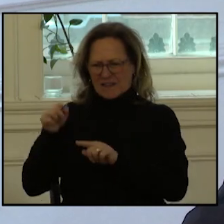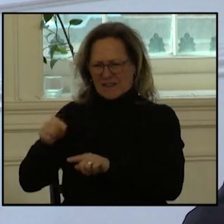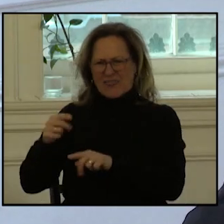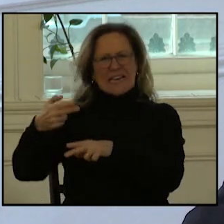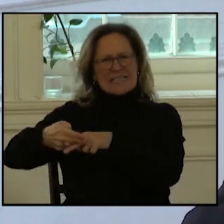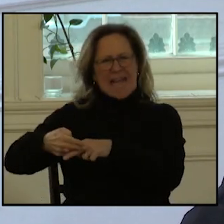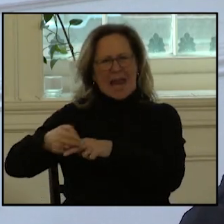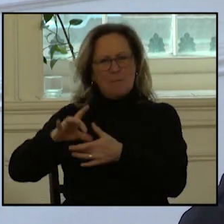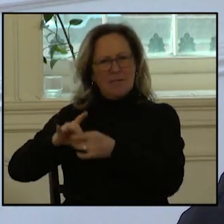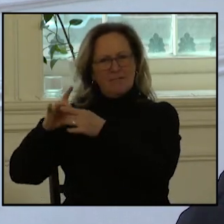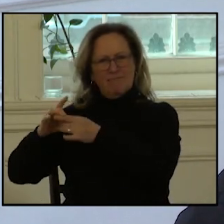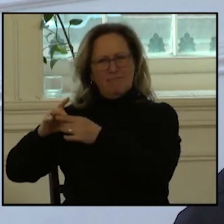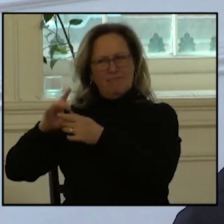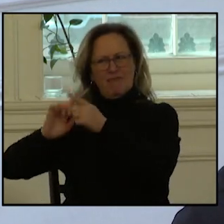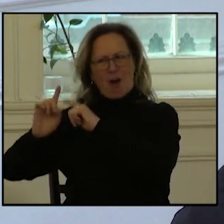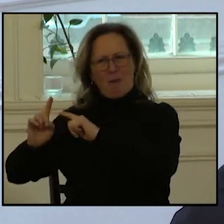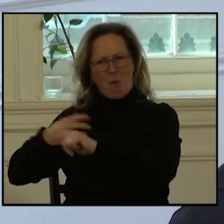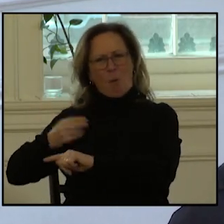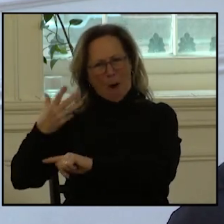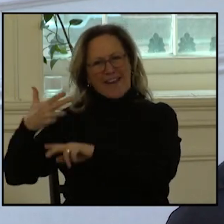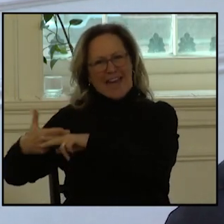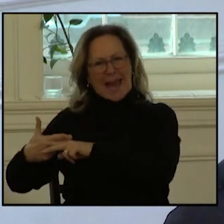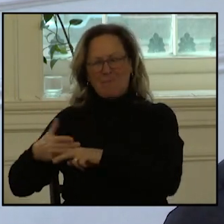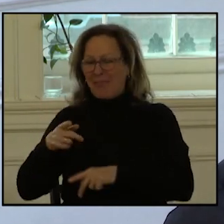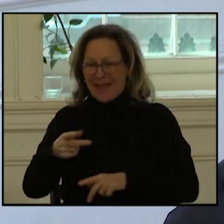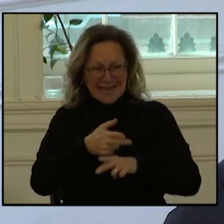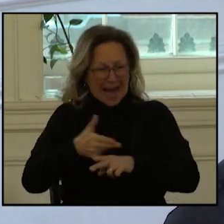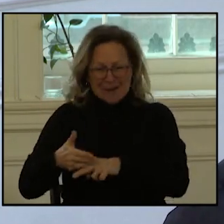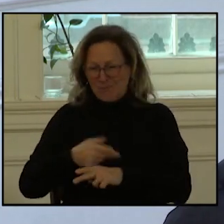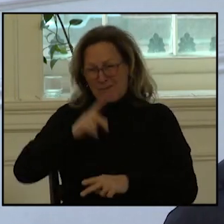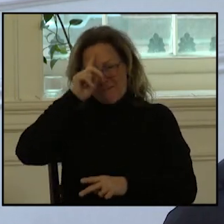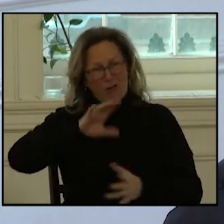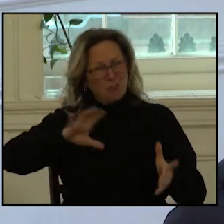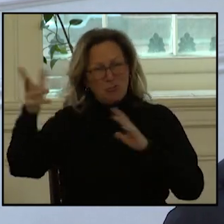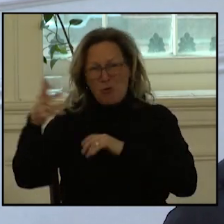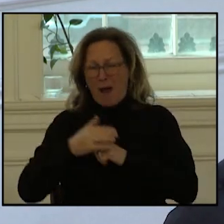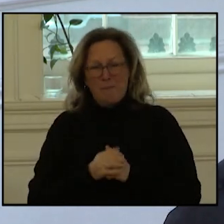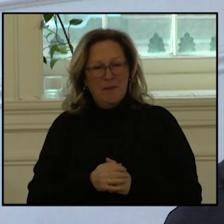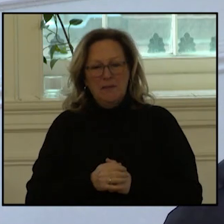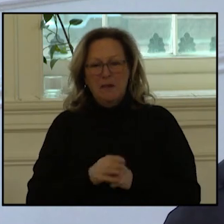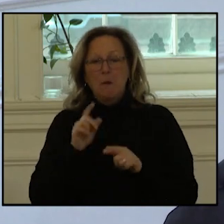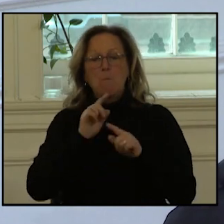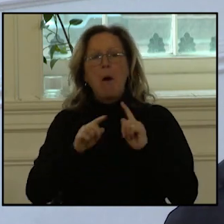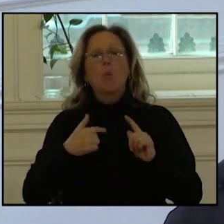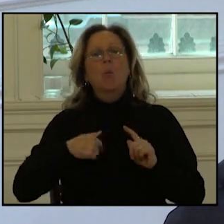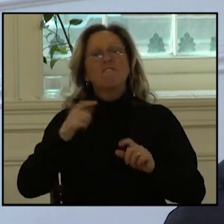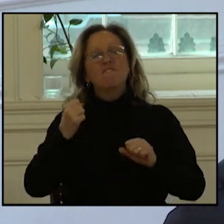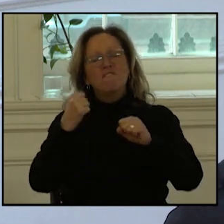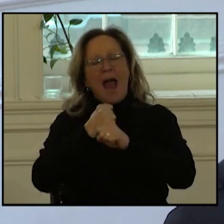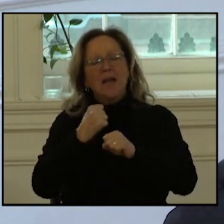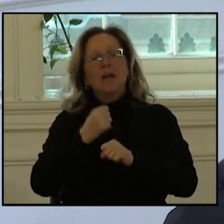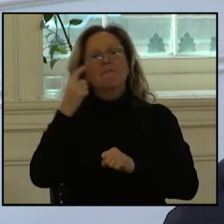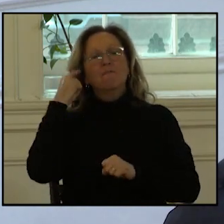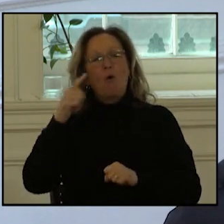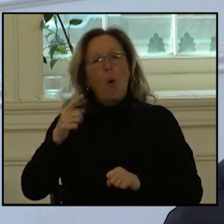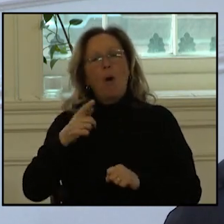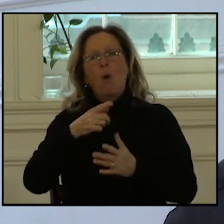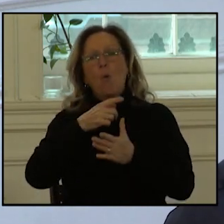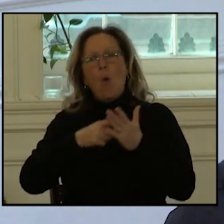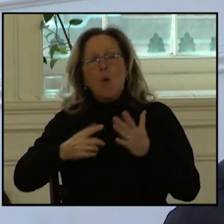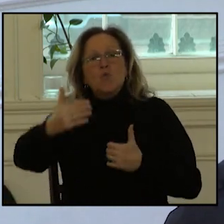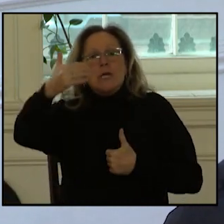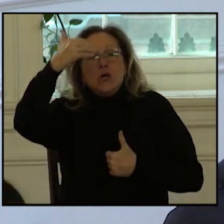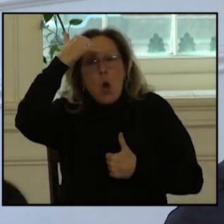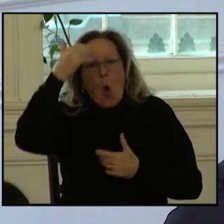about, you know, fighting for what we know to be true, finding where we're